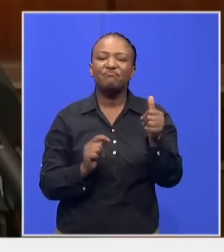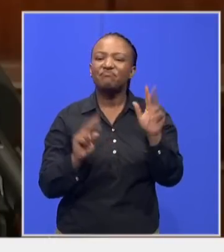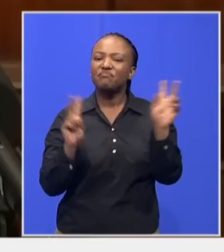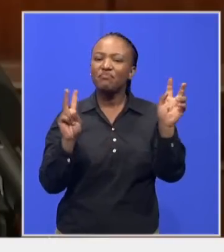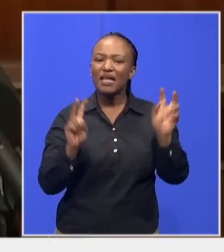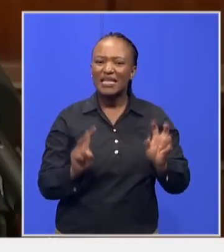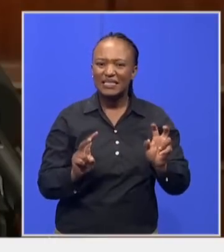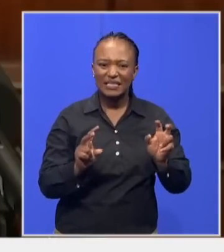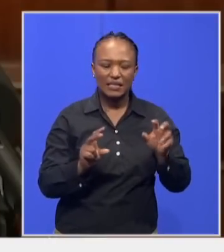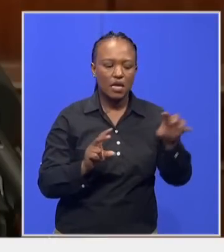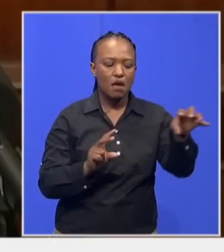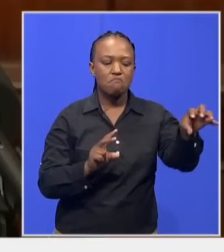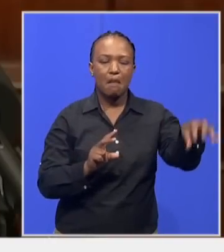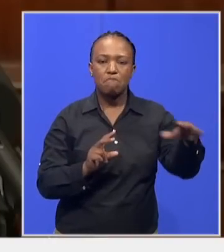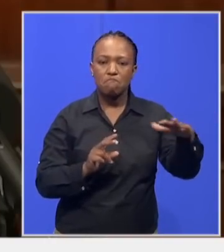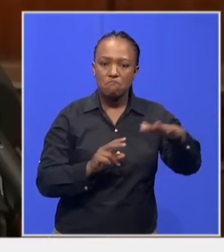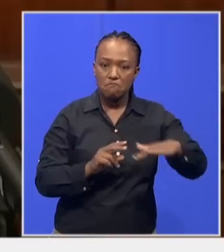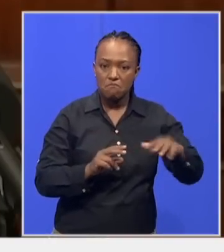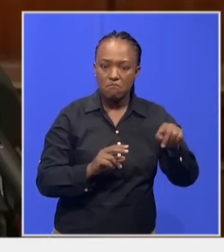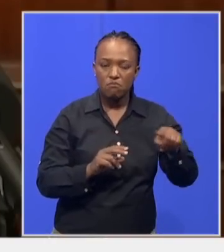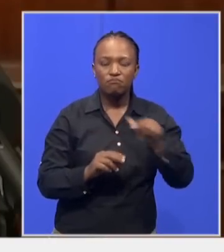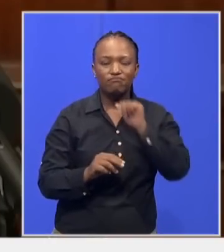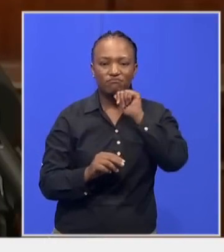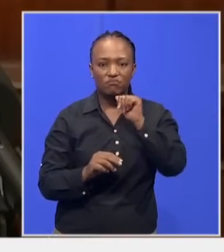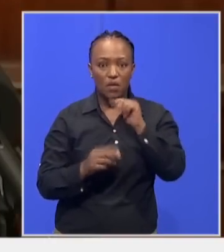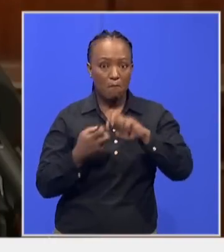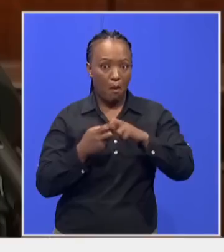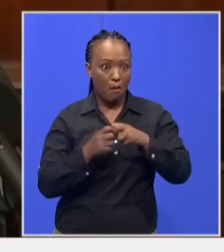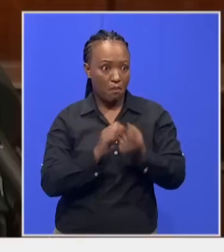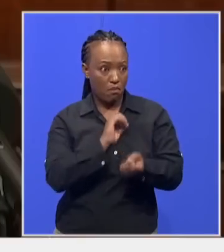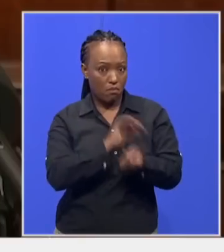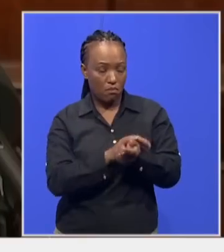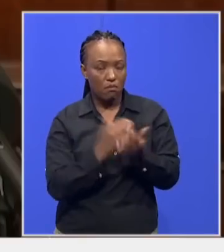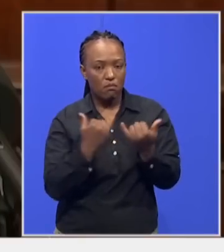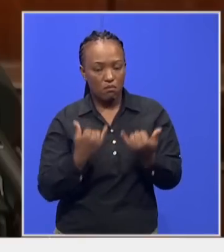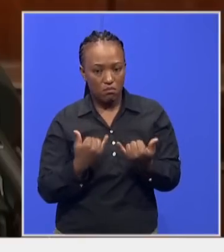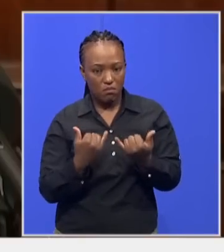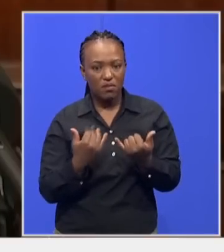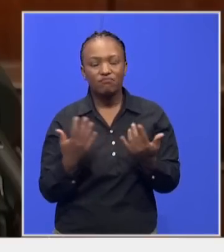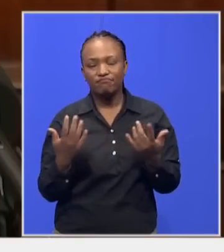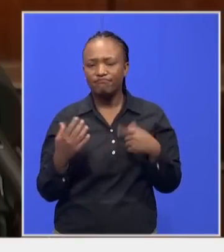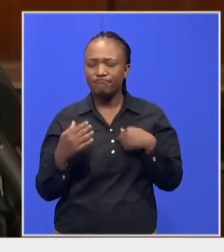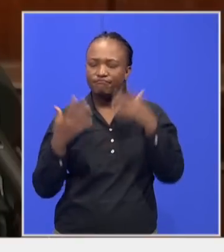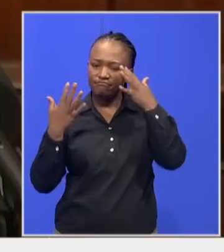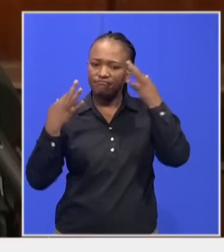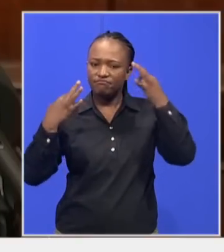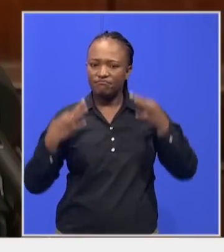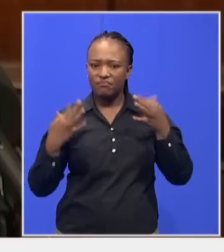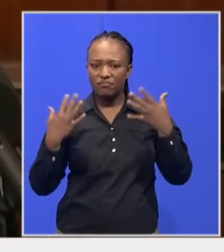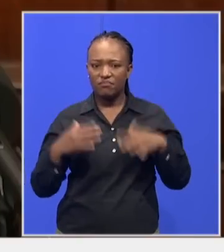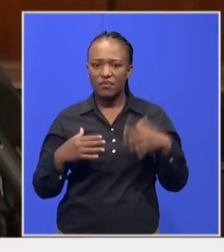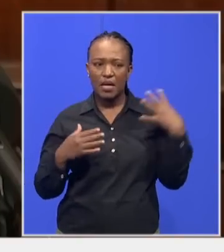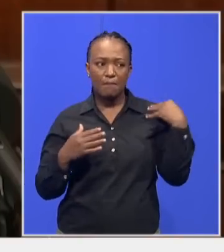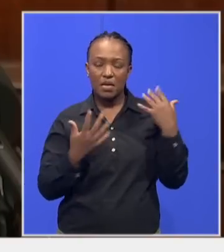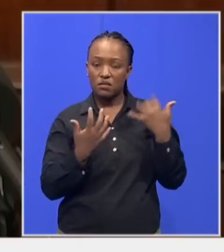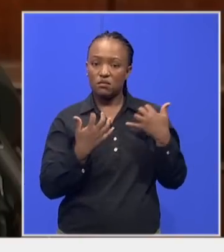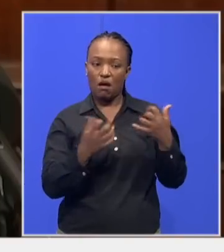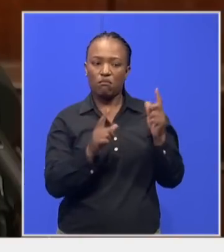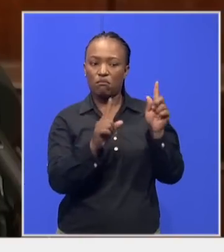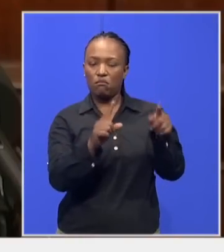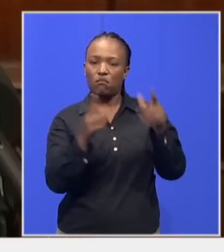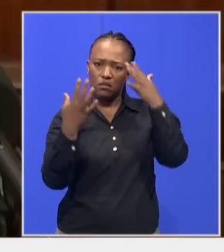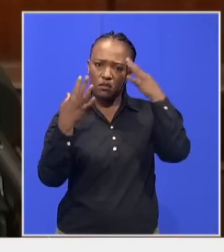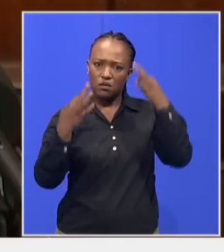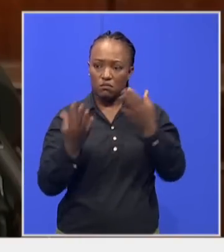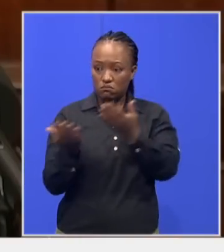to be decommissioned in the midst of the crisis that is confronting us. So that's a decision that the cabinet must make. You can make that